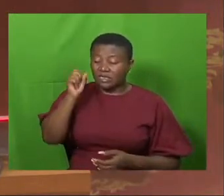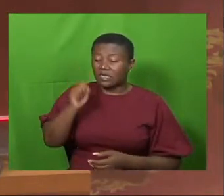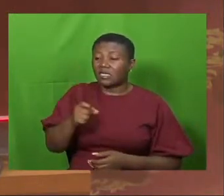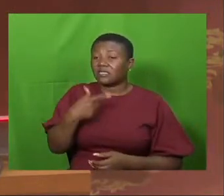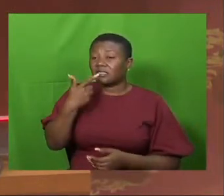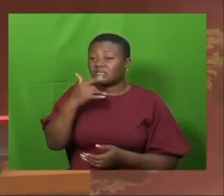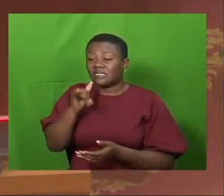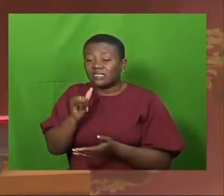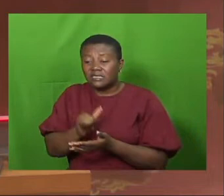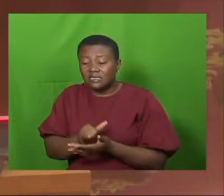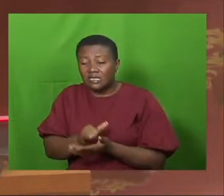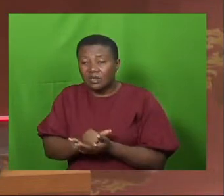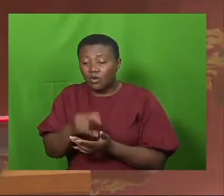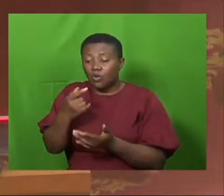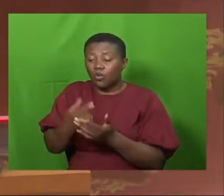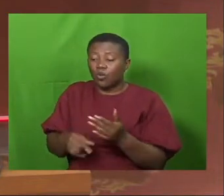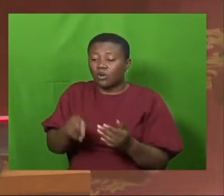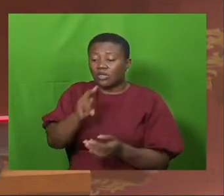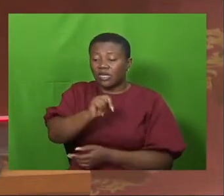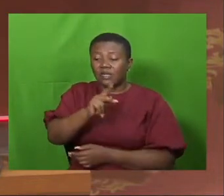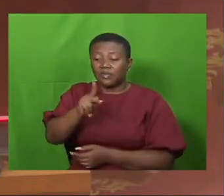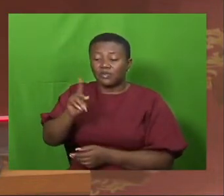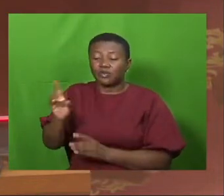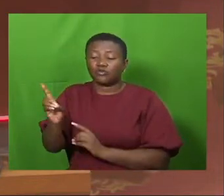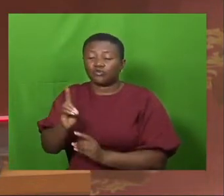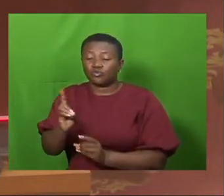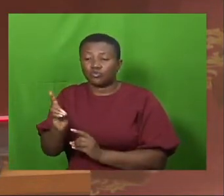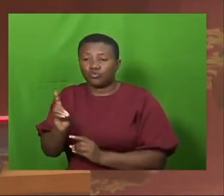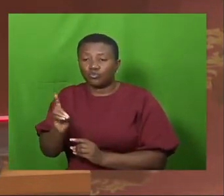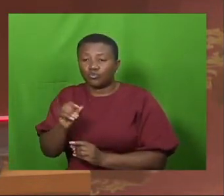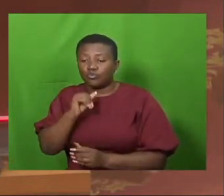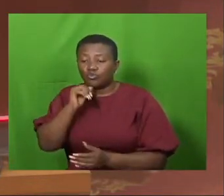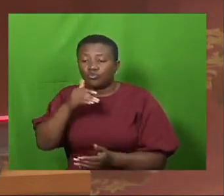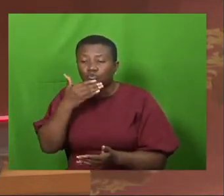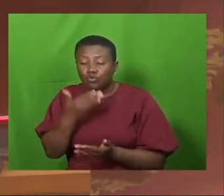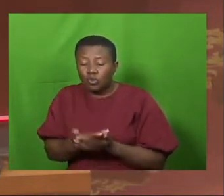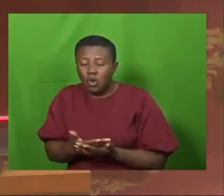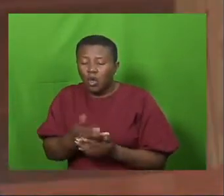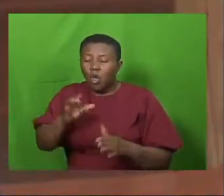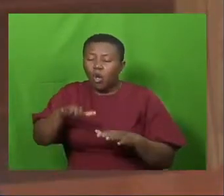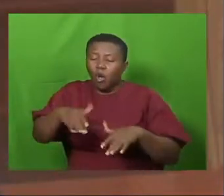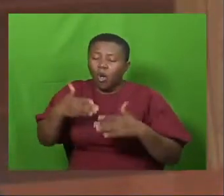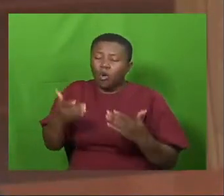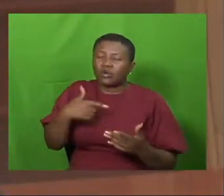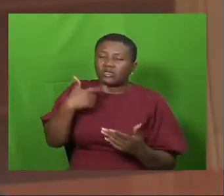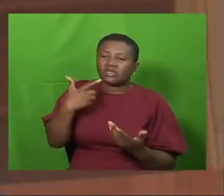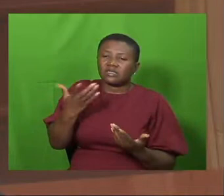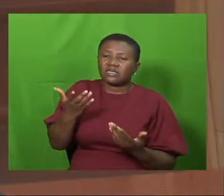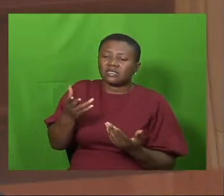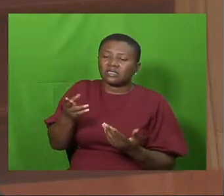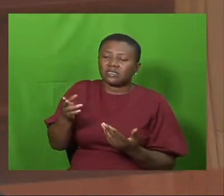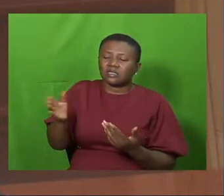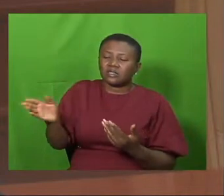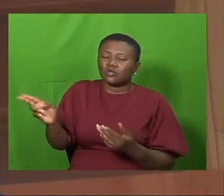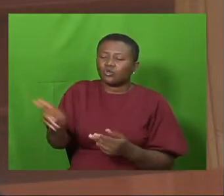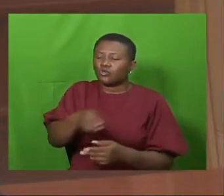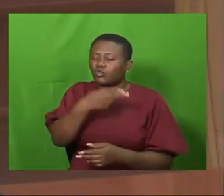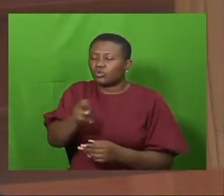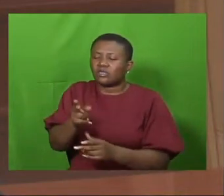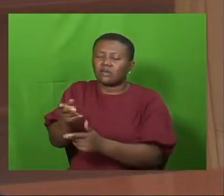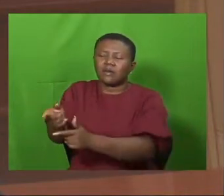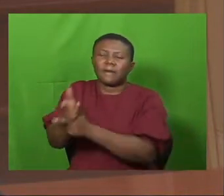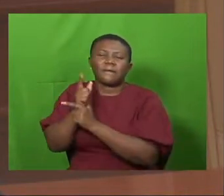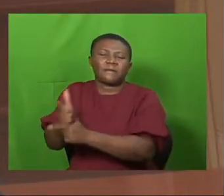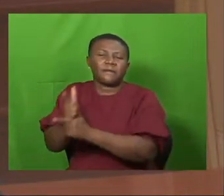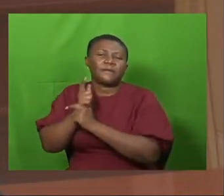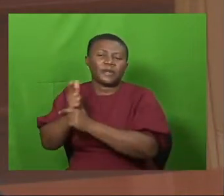his hands on his chest and say that it was reckless borrowing and misuse of public purse that